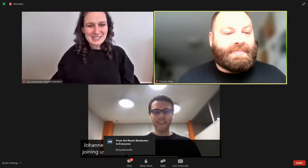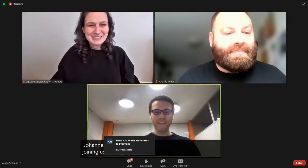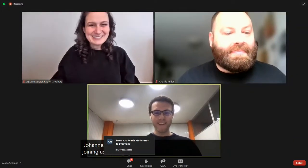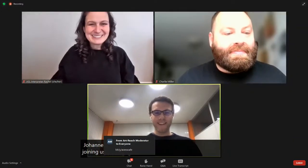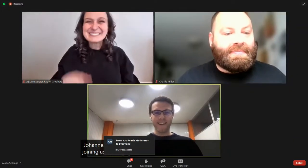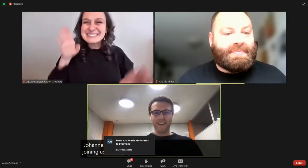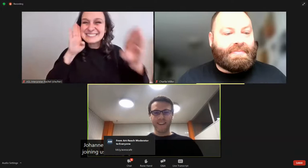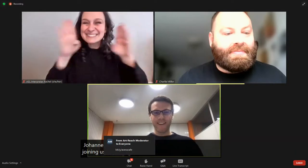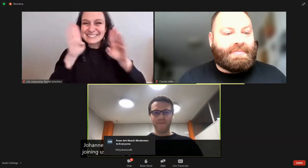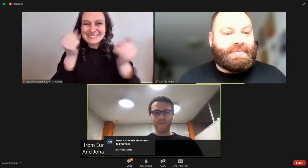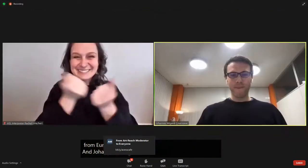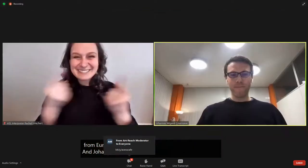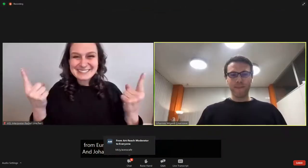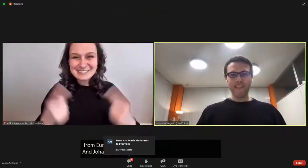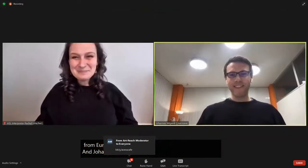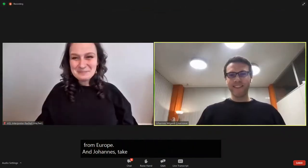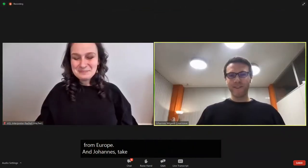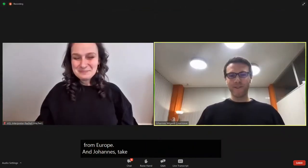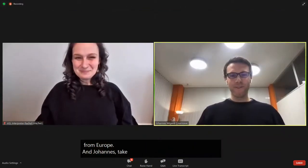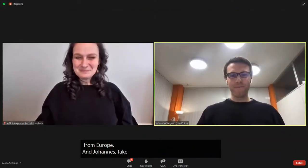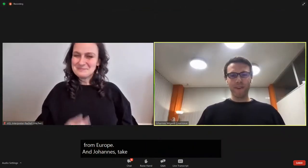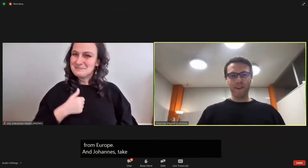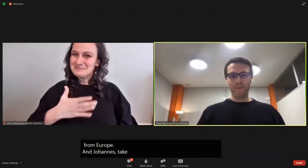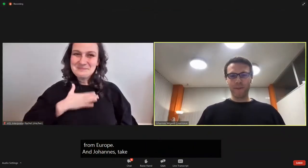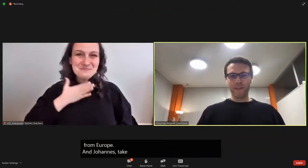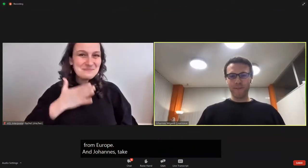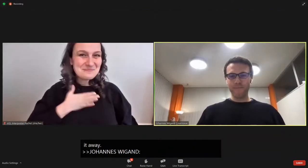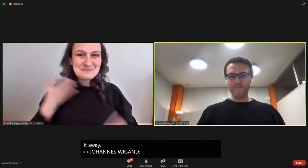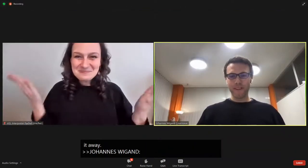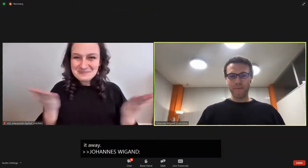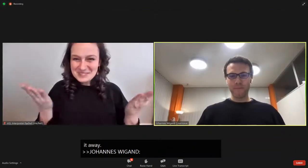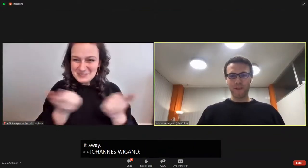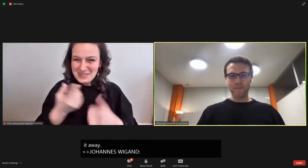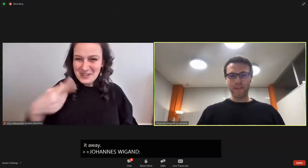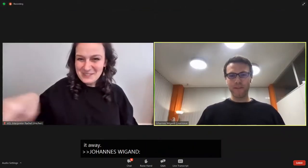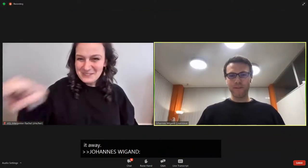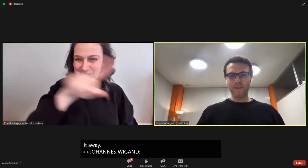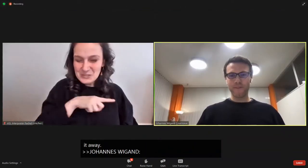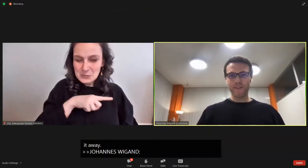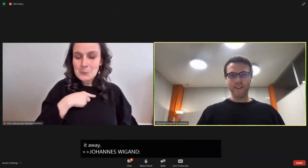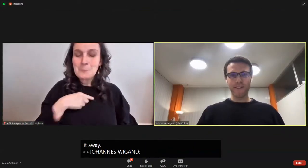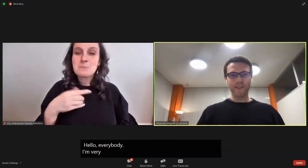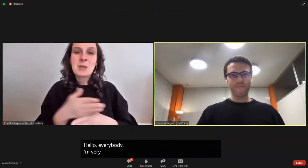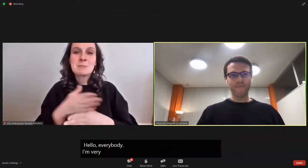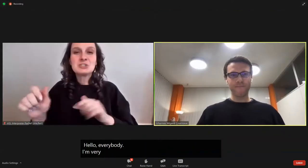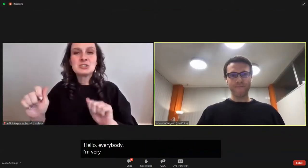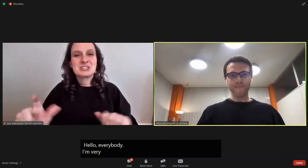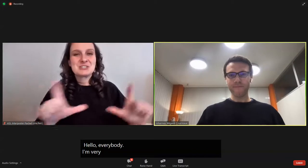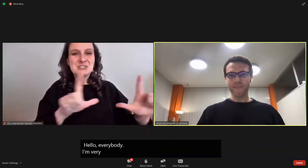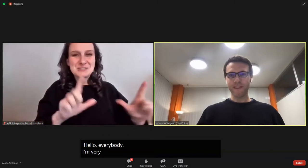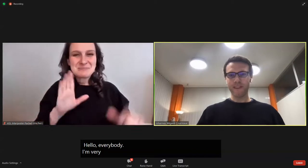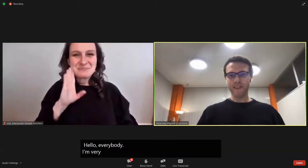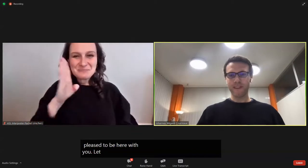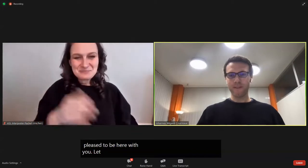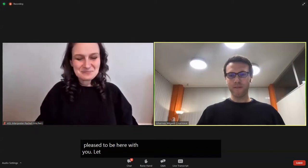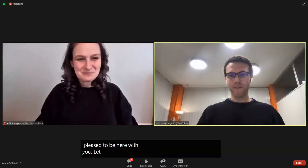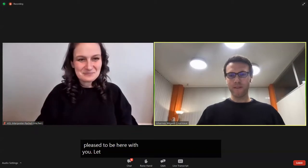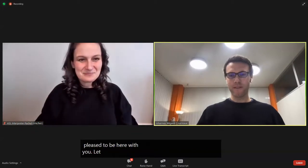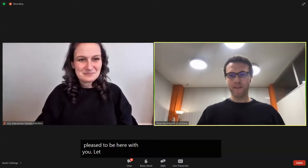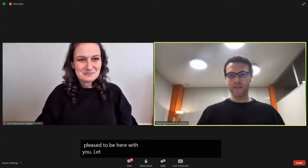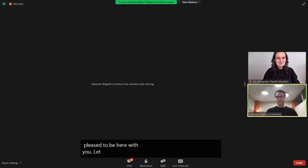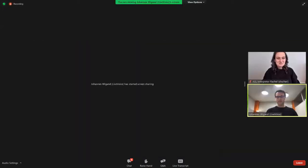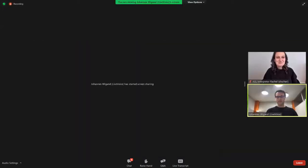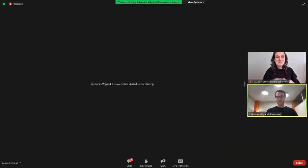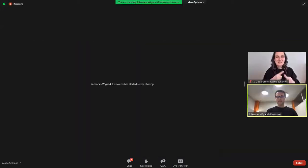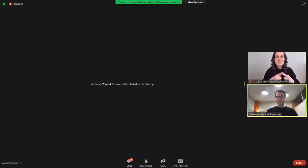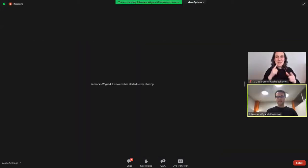Hello, everybody. I'm very pleased to be here with you. Let me share my screen first, and then